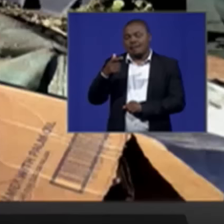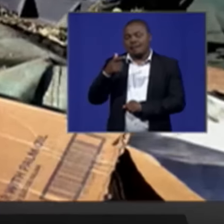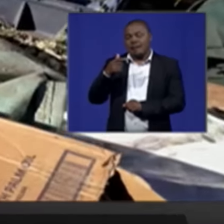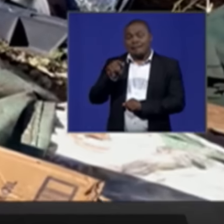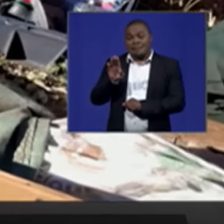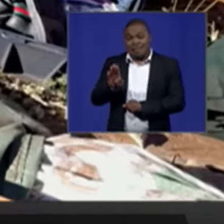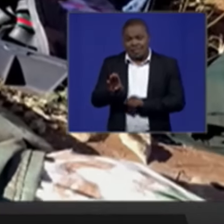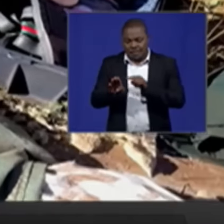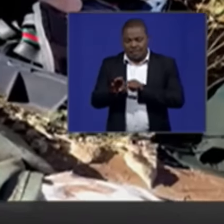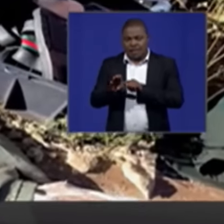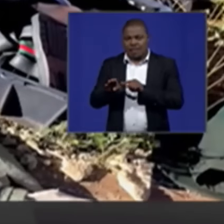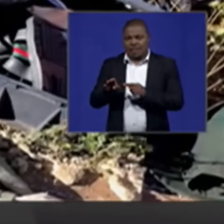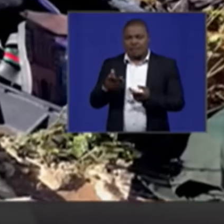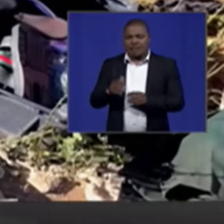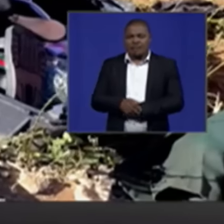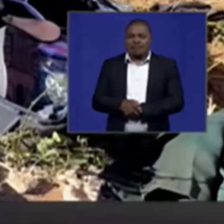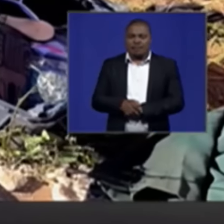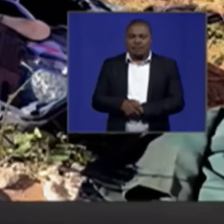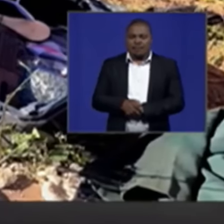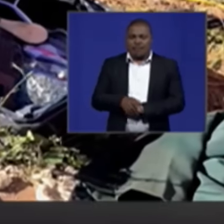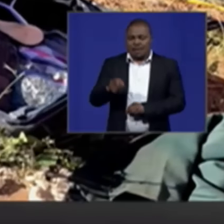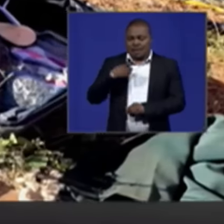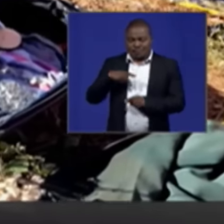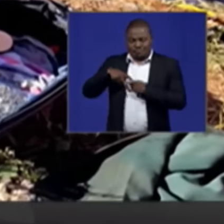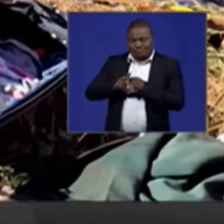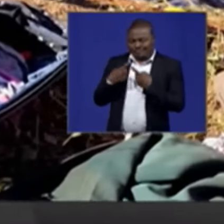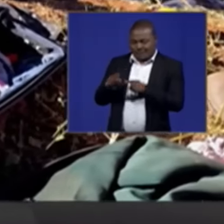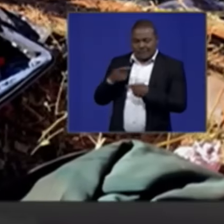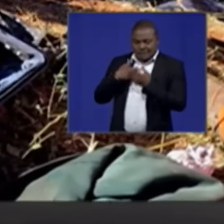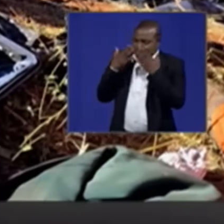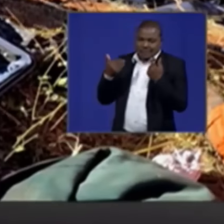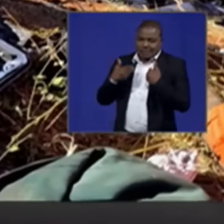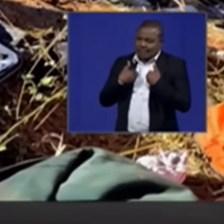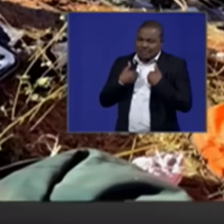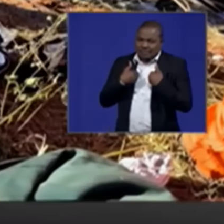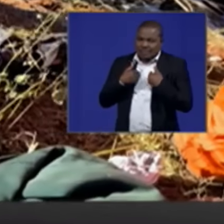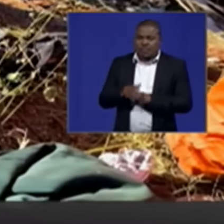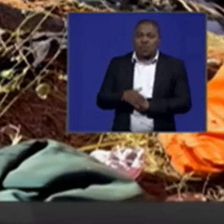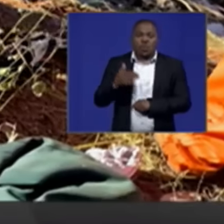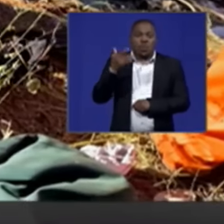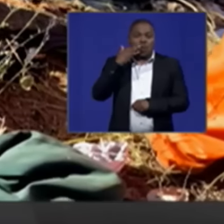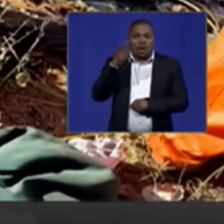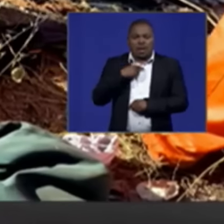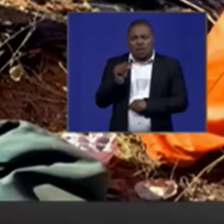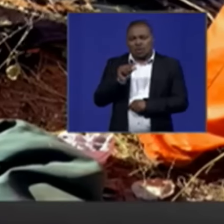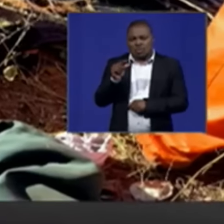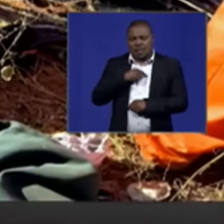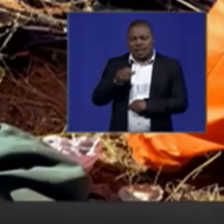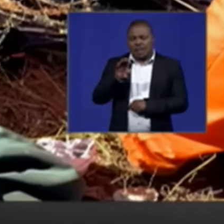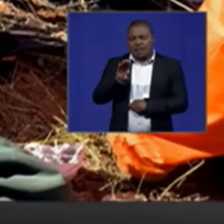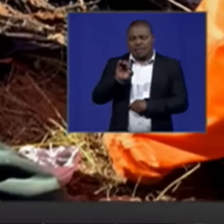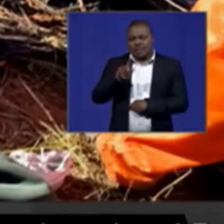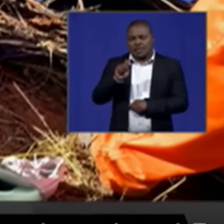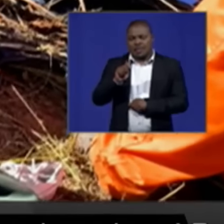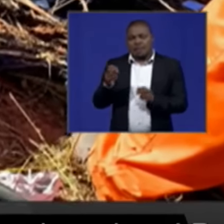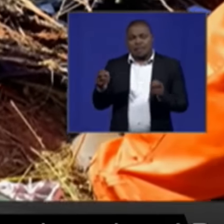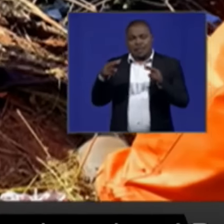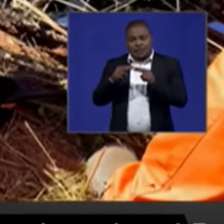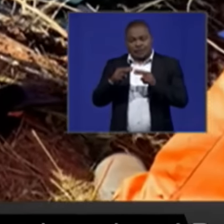because myself, I'm not a mechanic, I didn't know anything about it. When we are almost at Bedbridge, and when we